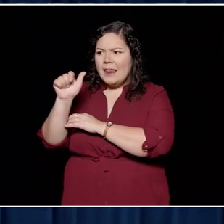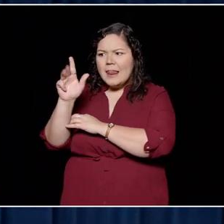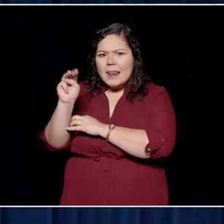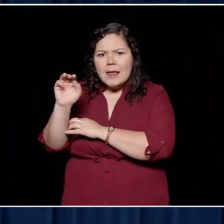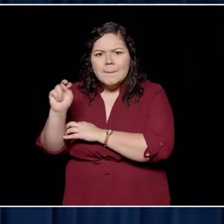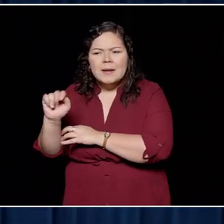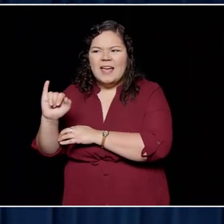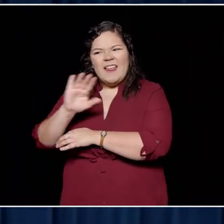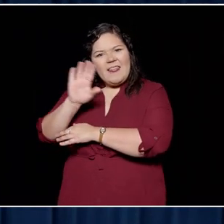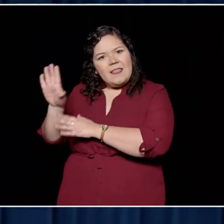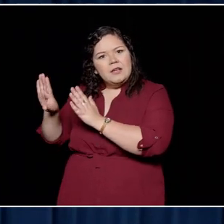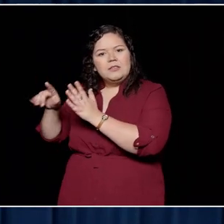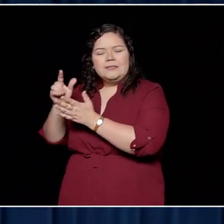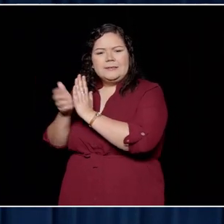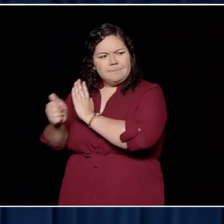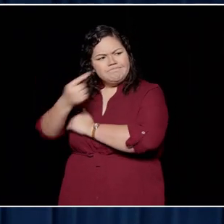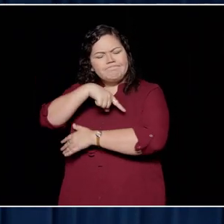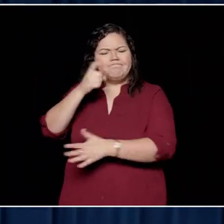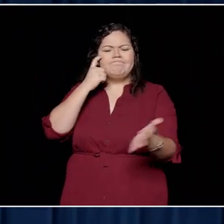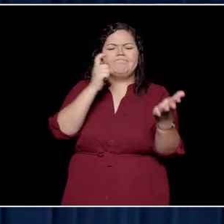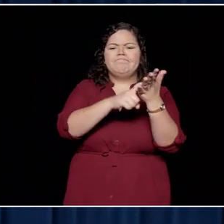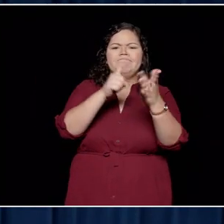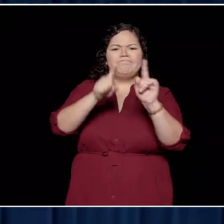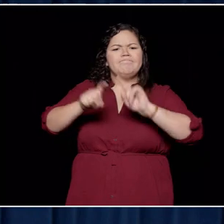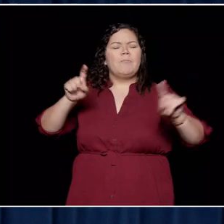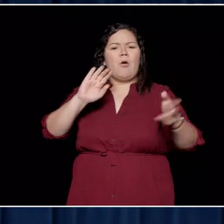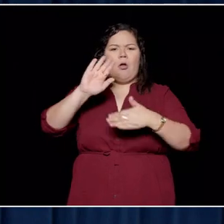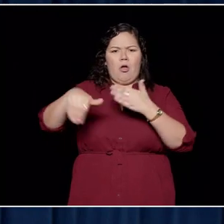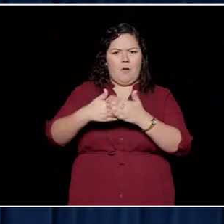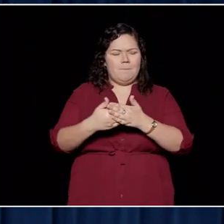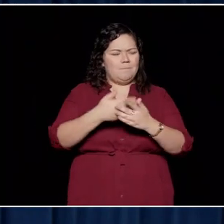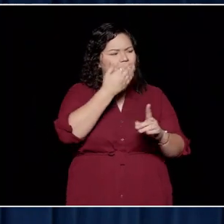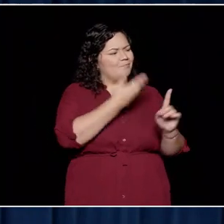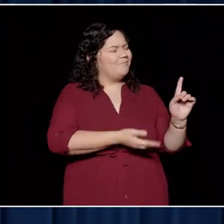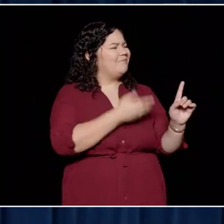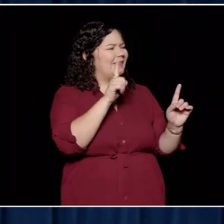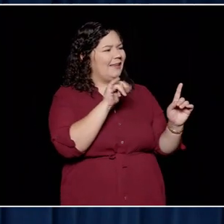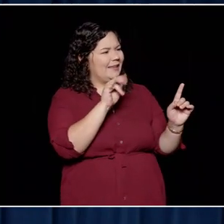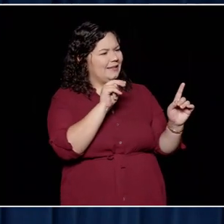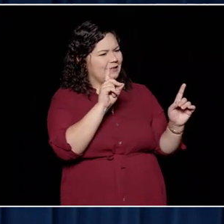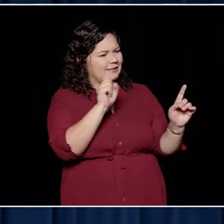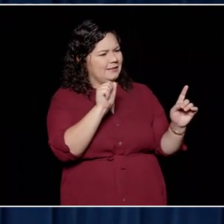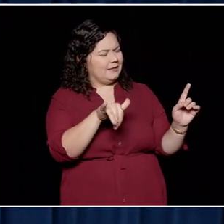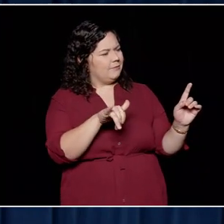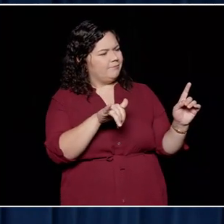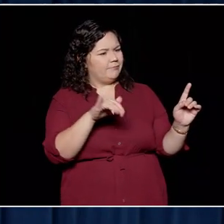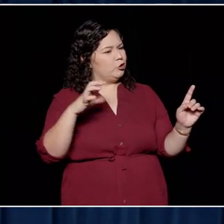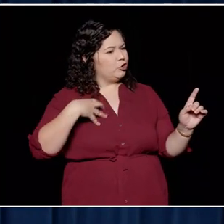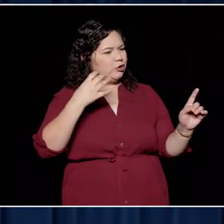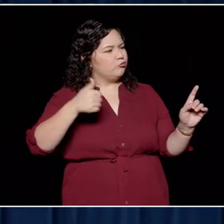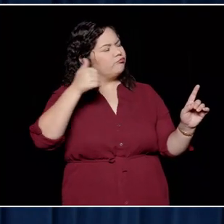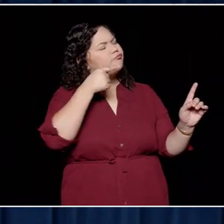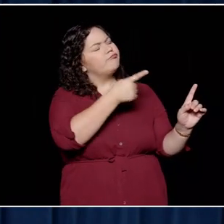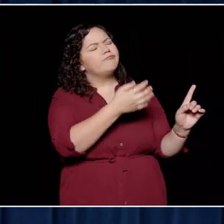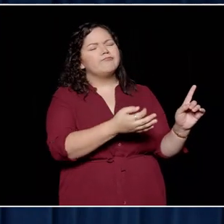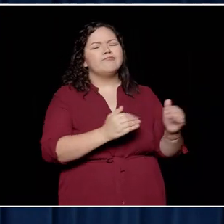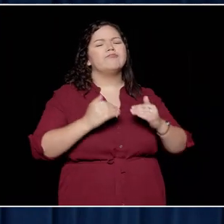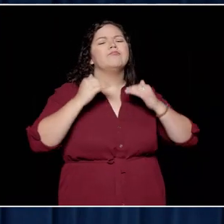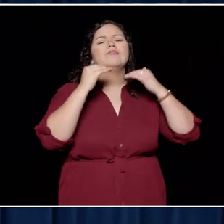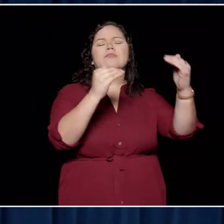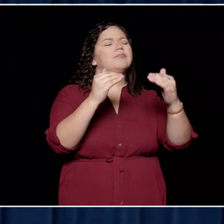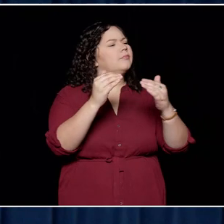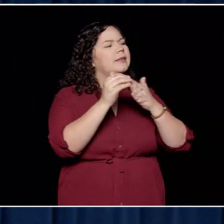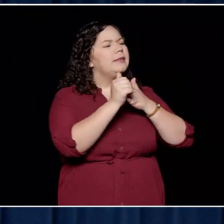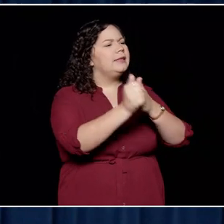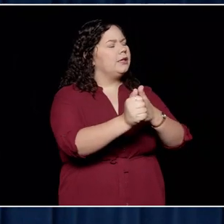Chancellor Gordon, Lindsay, you've been a superb ambassador for UBC, an insightful